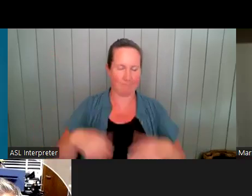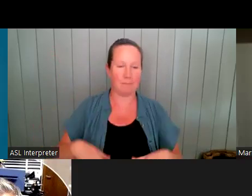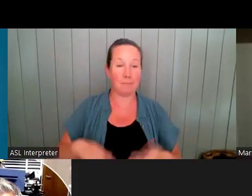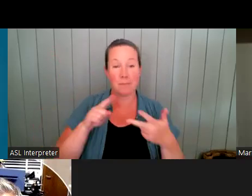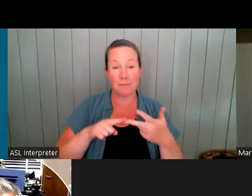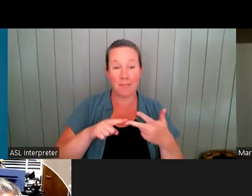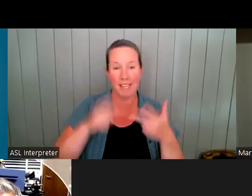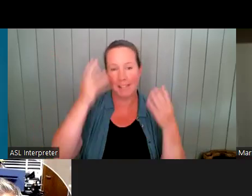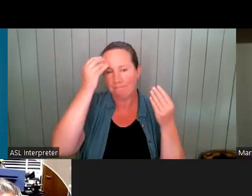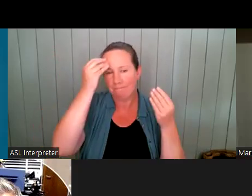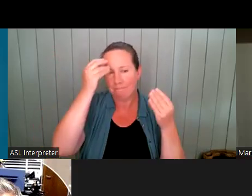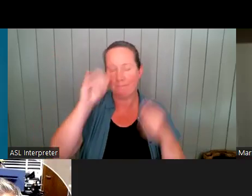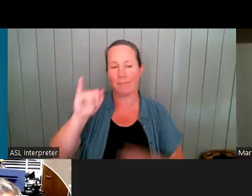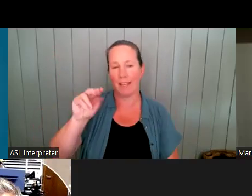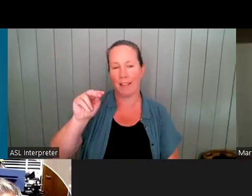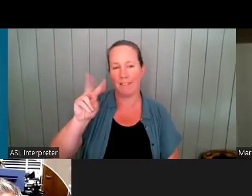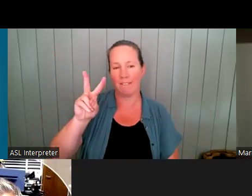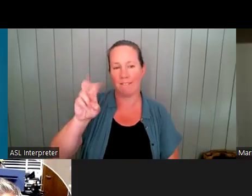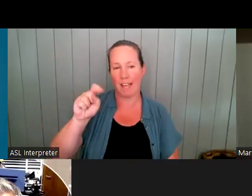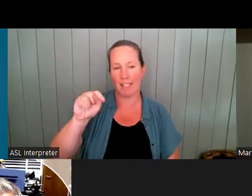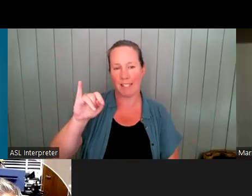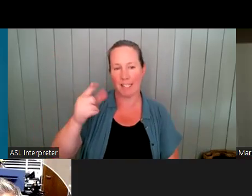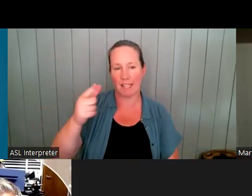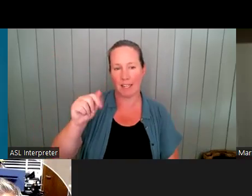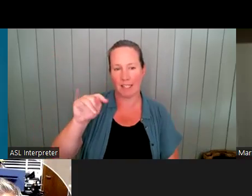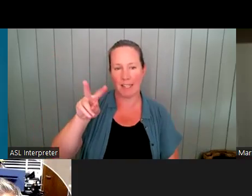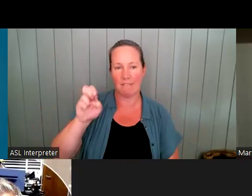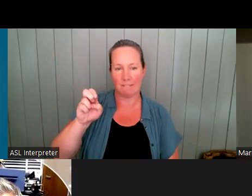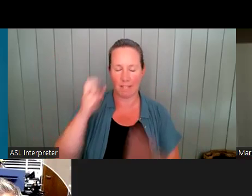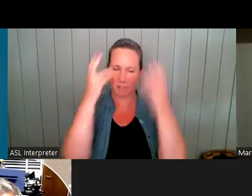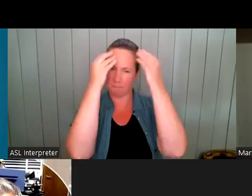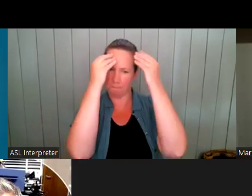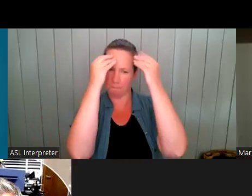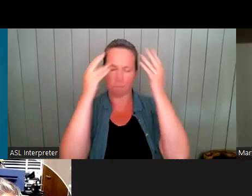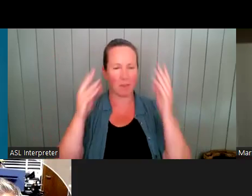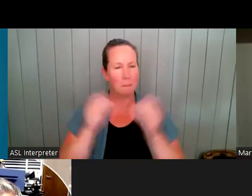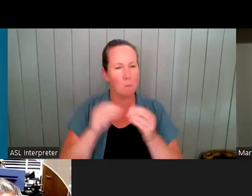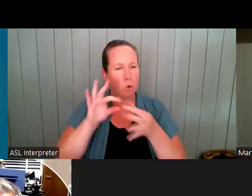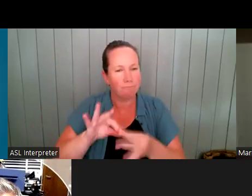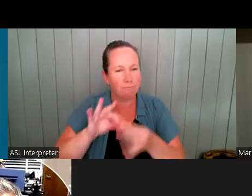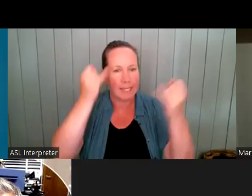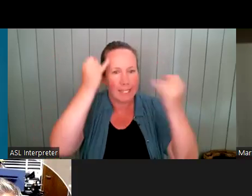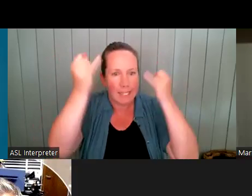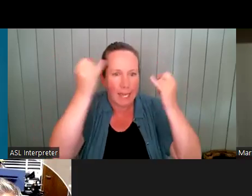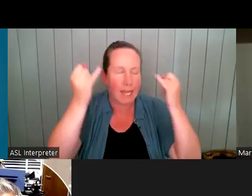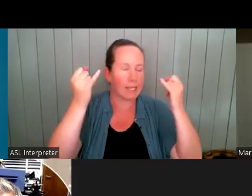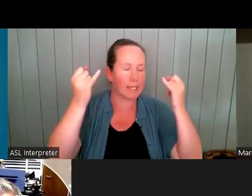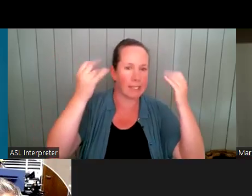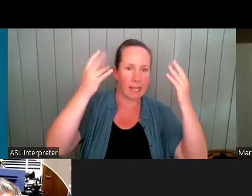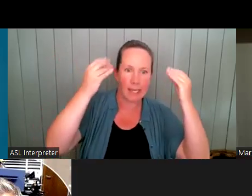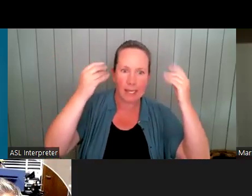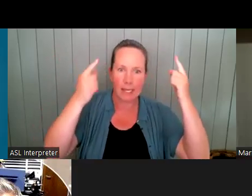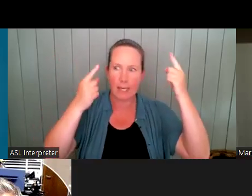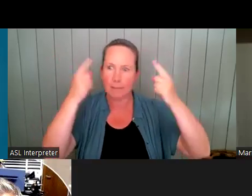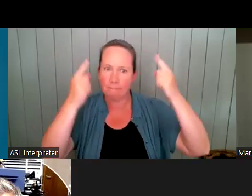Investigative. Those are interests like work activities that have to do with ideas and thinking more